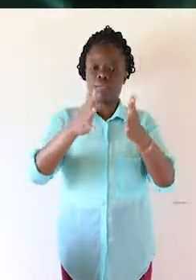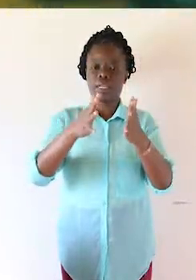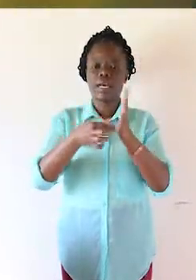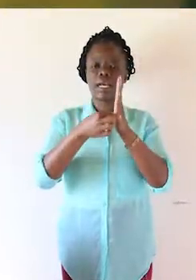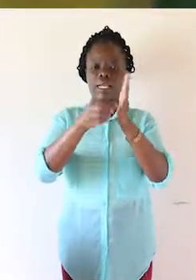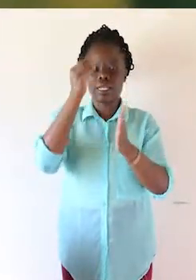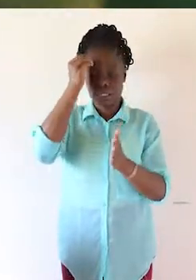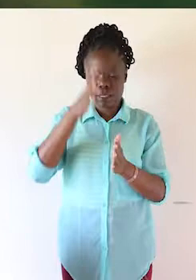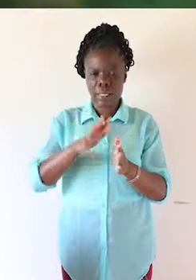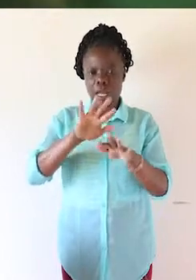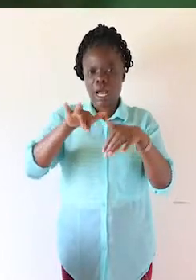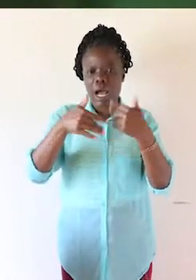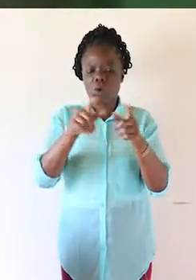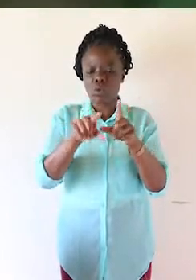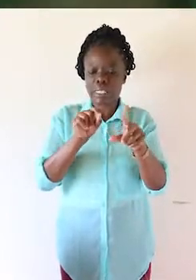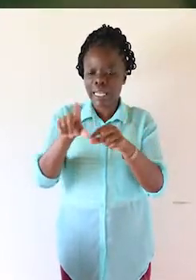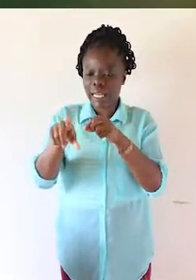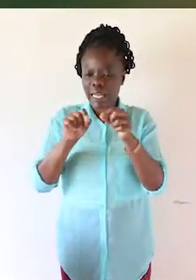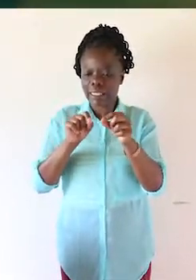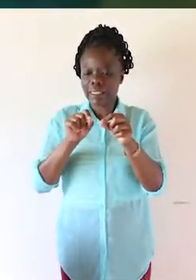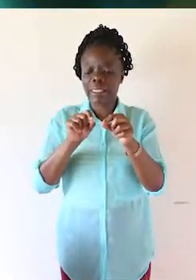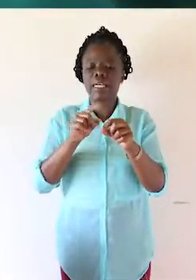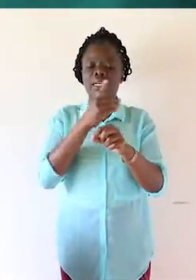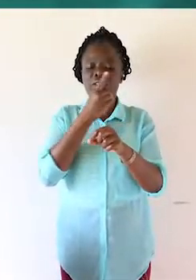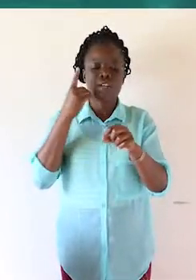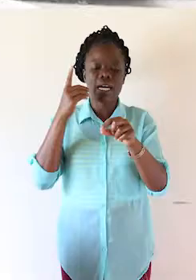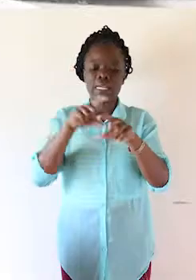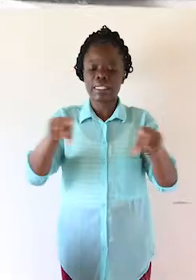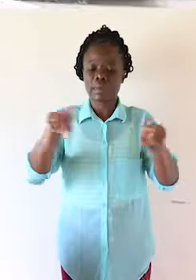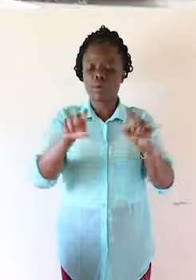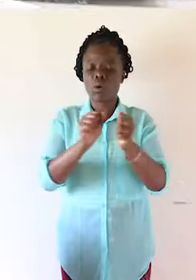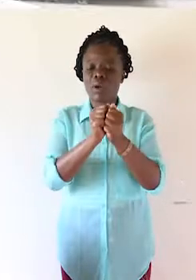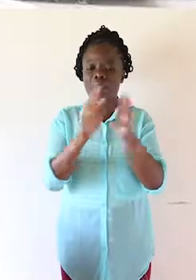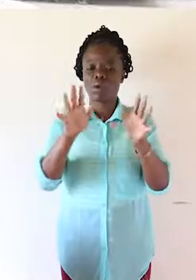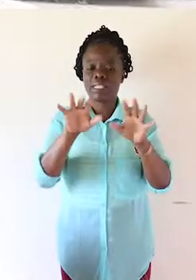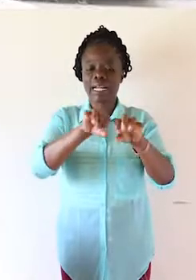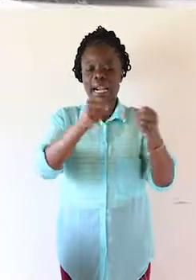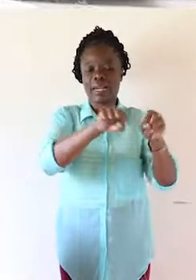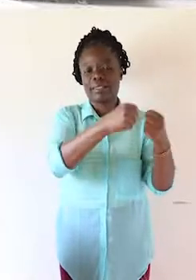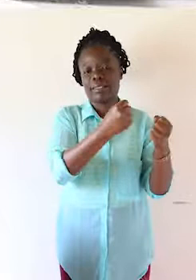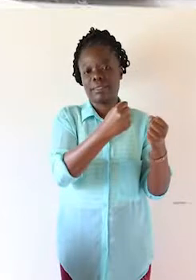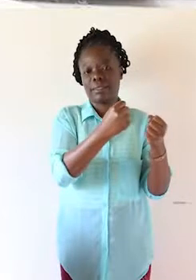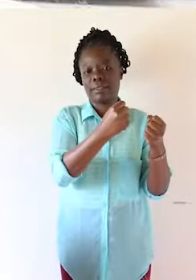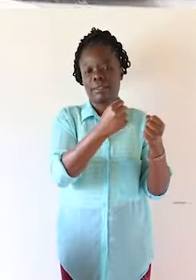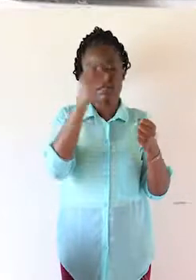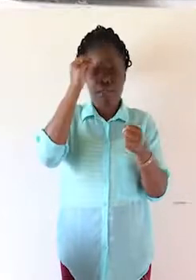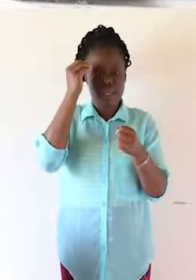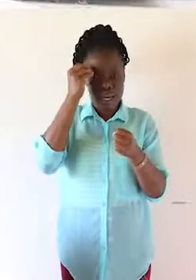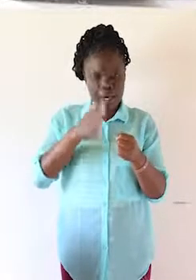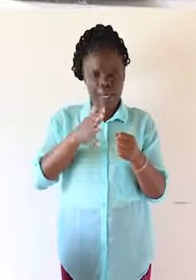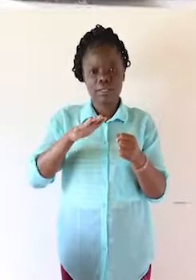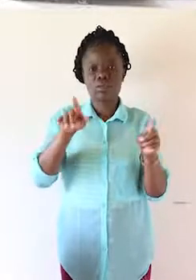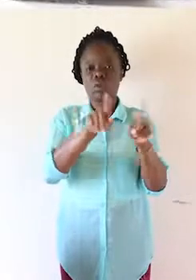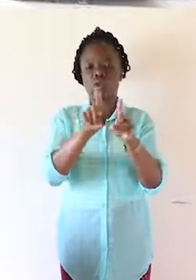The intervener guides the learner how to select dry timber without cracks or bends.